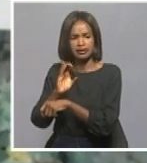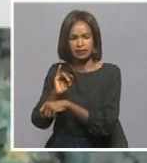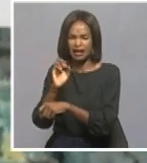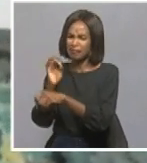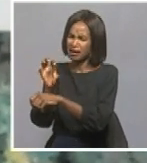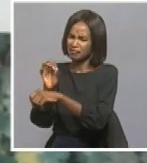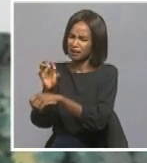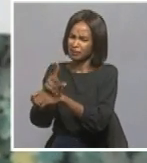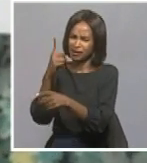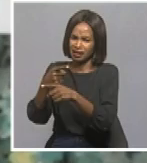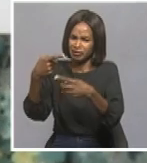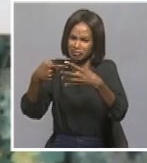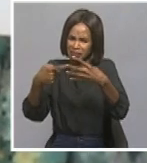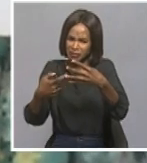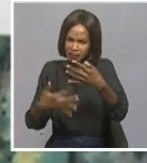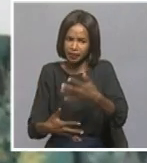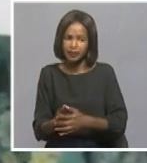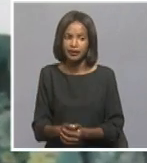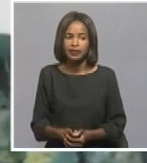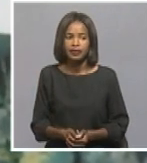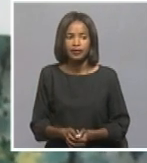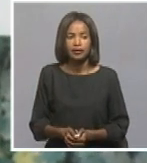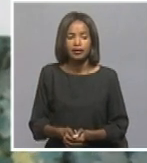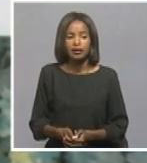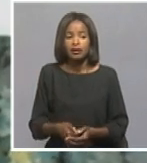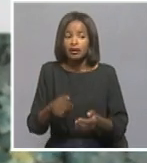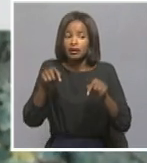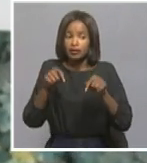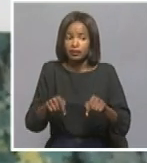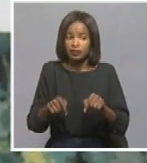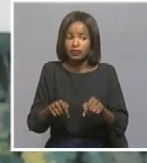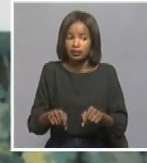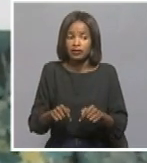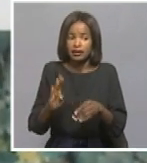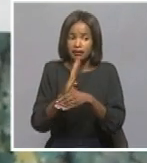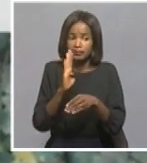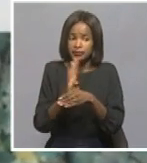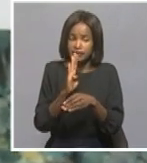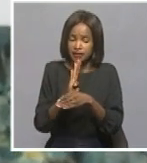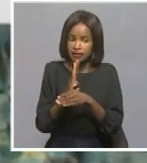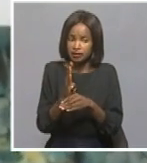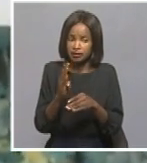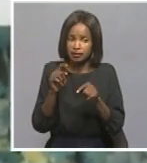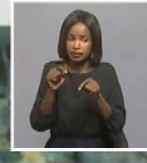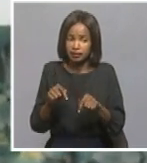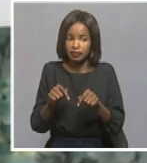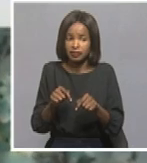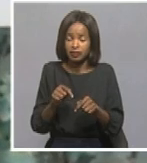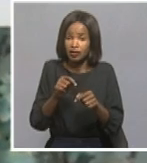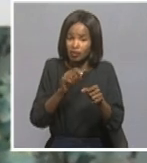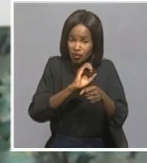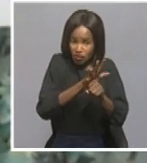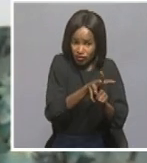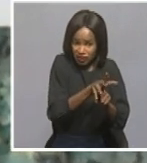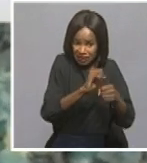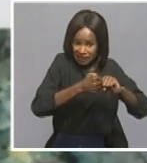halfway. Also the issues of no outstanding invoices, you know, Namibian businesses have also, in addition to COVID,